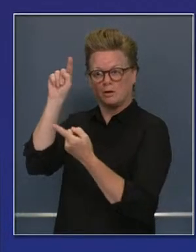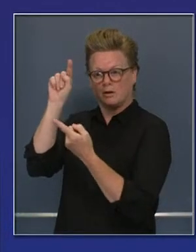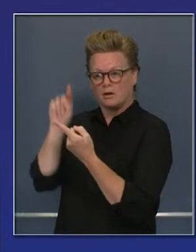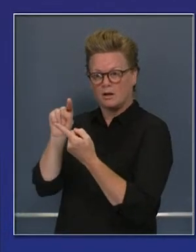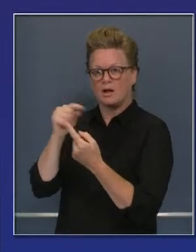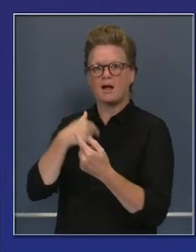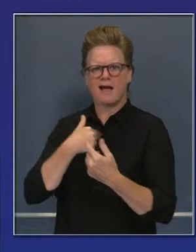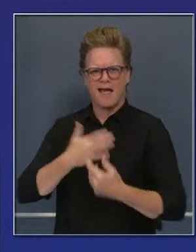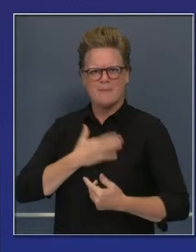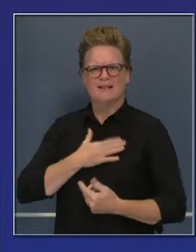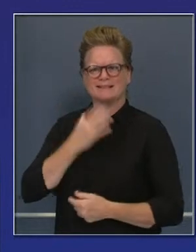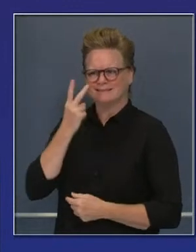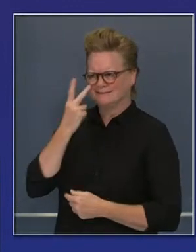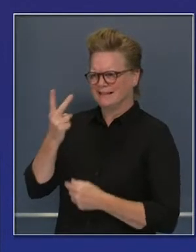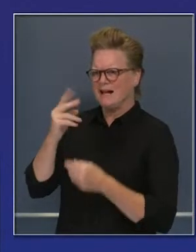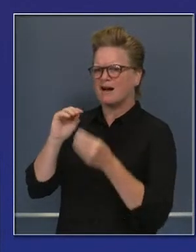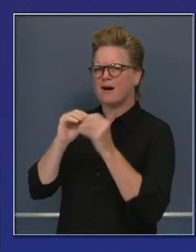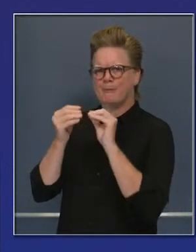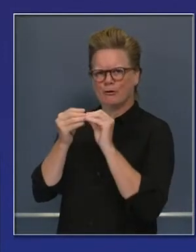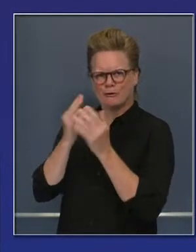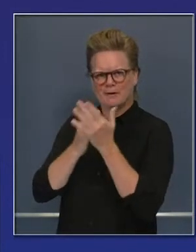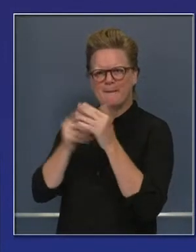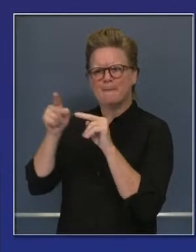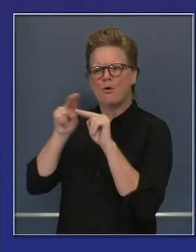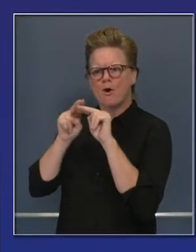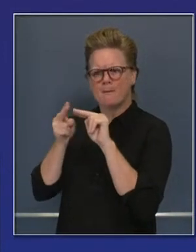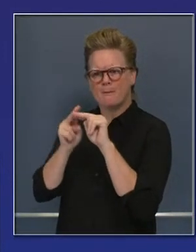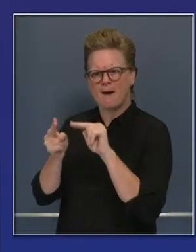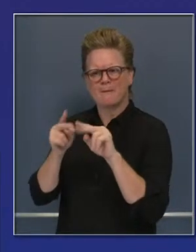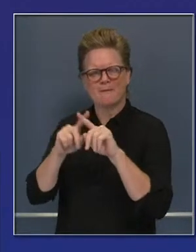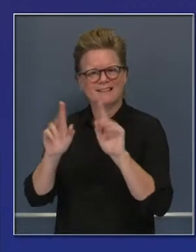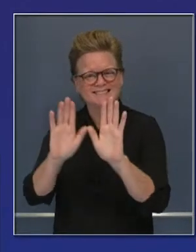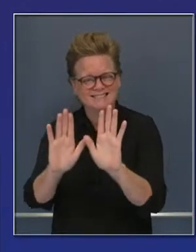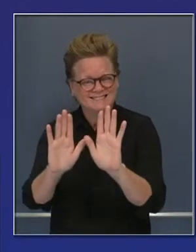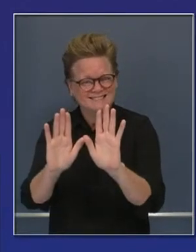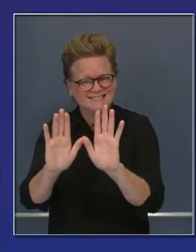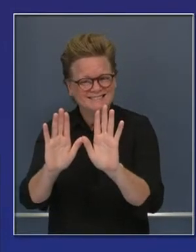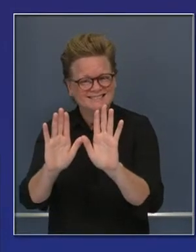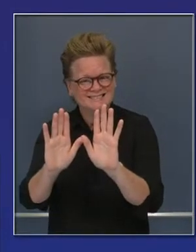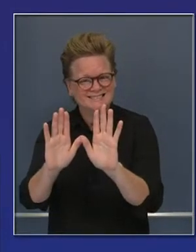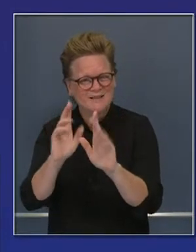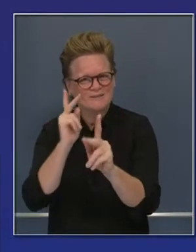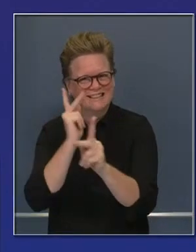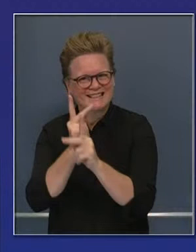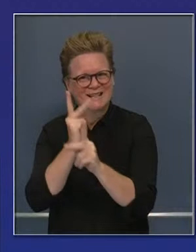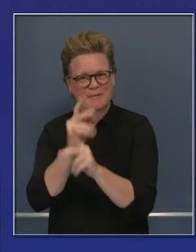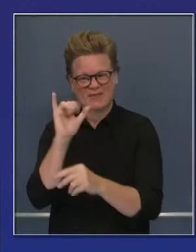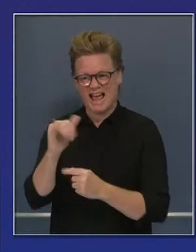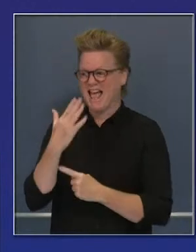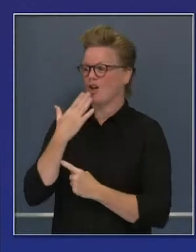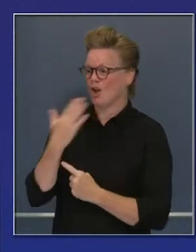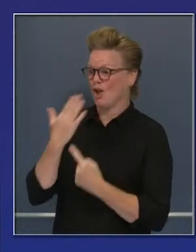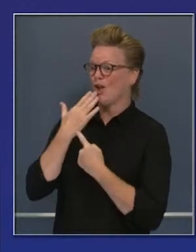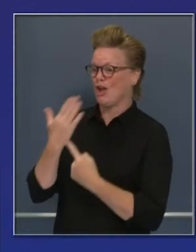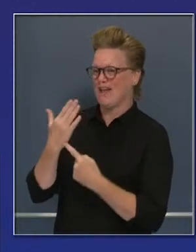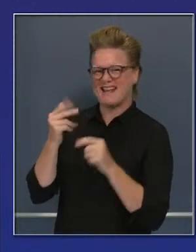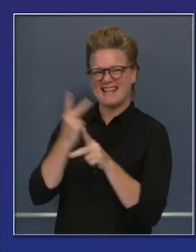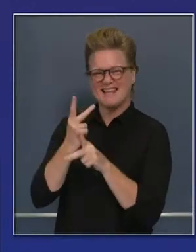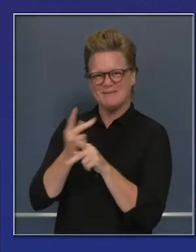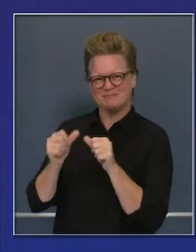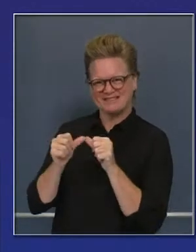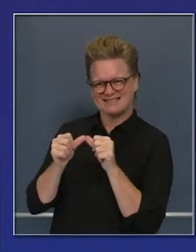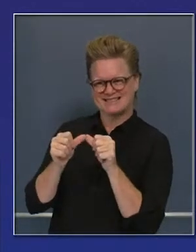signs, but gains that we want to make sure we hold on to. And that as we enter flu season, as we go into winter where